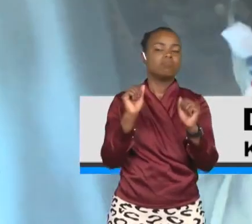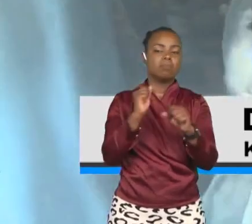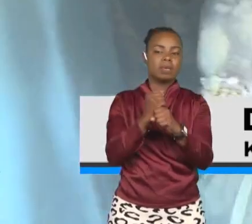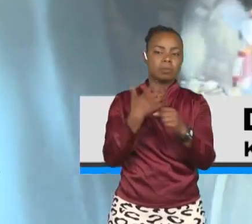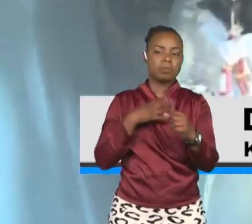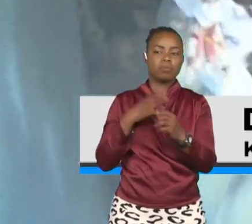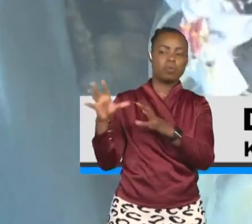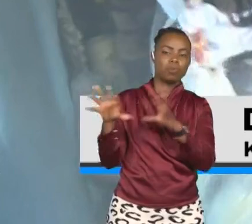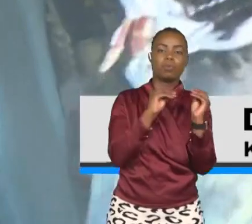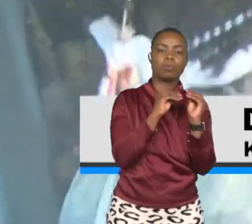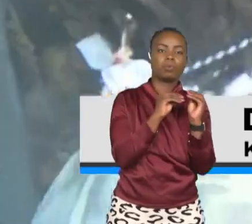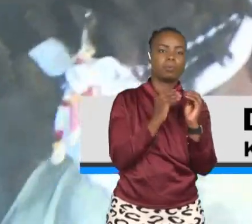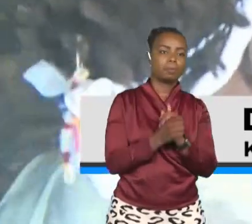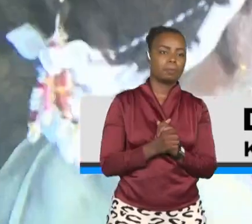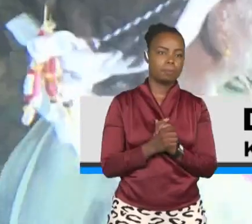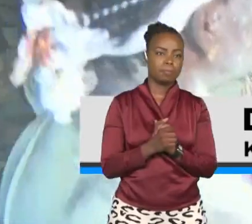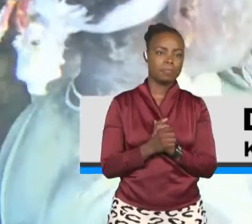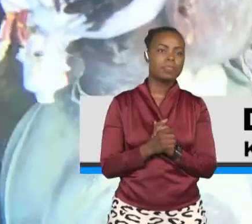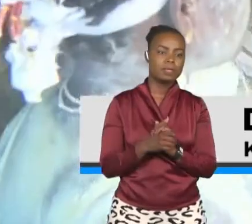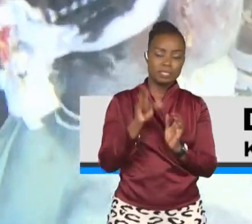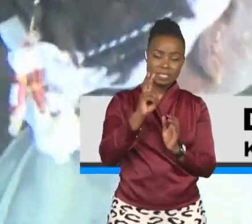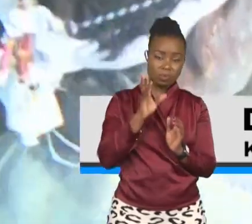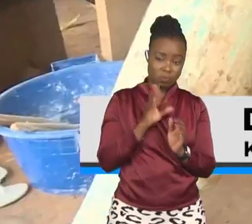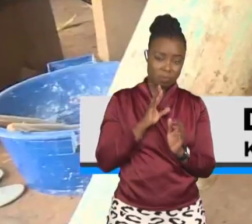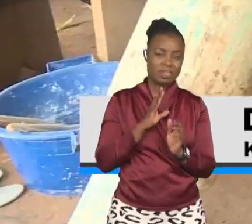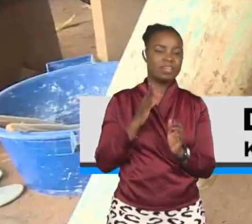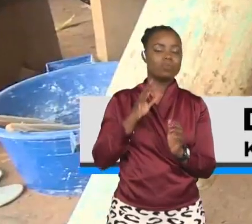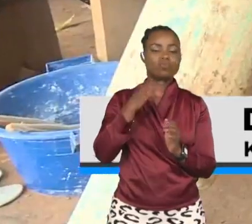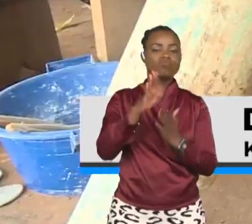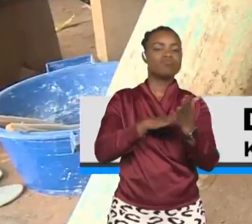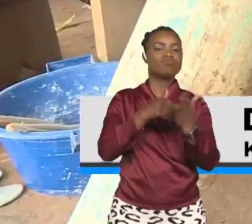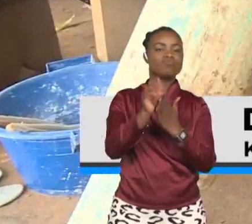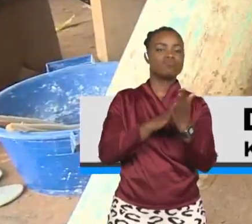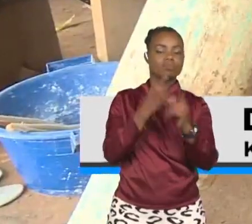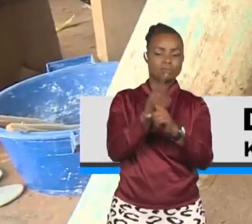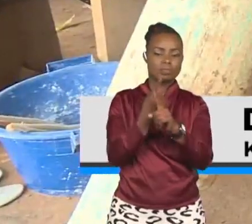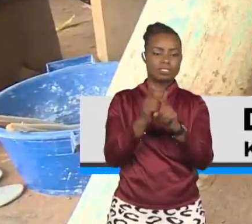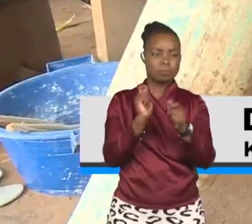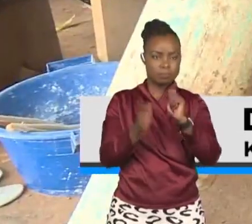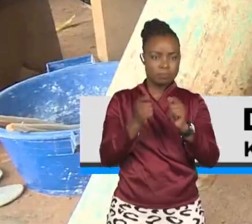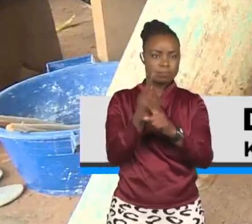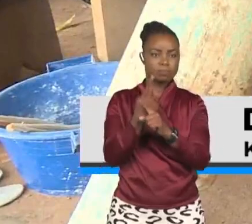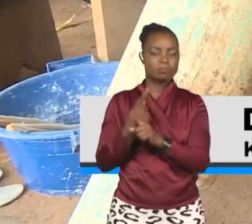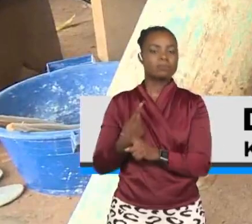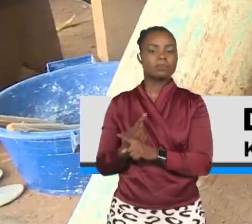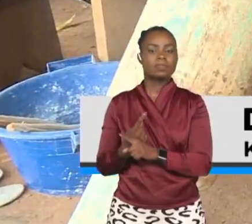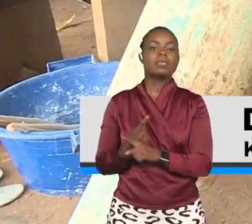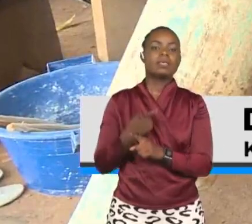dozen women, their bodies coated with clay, sway to beating drums as if in a trance, ankle bells jingling as